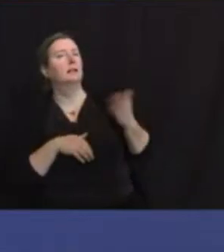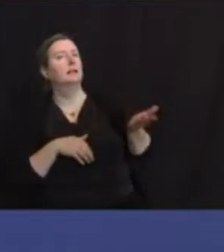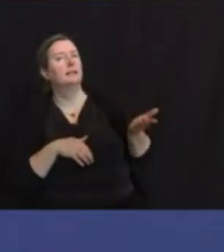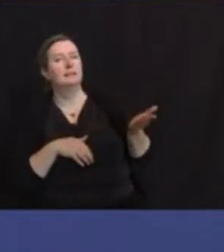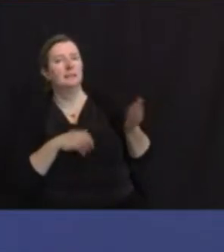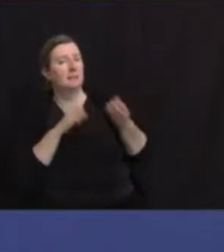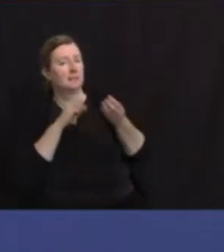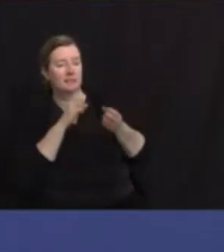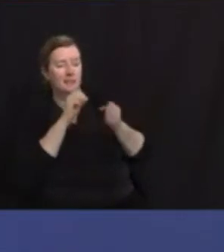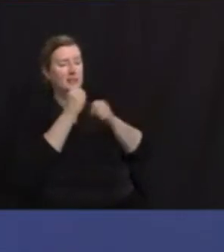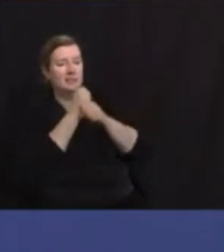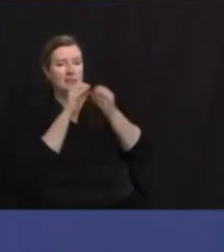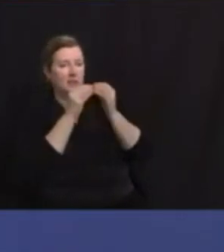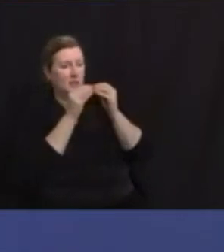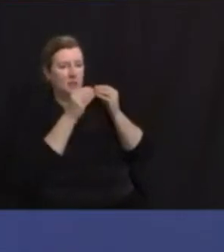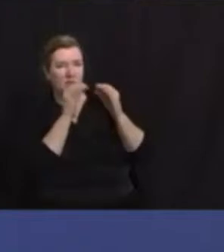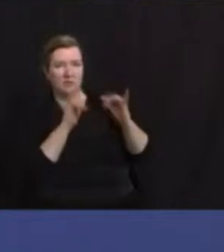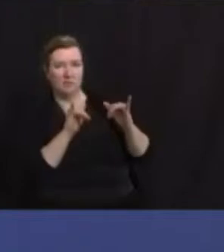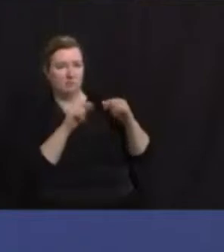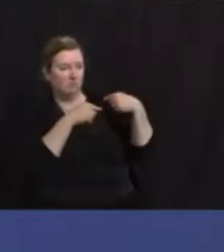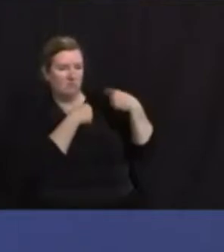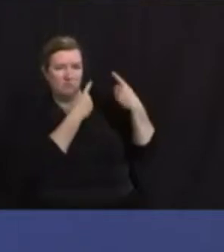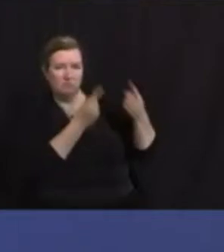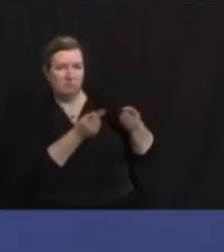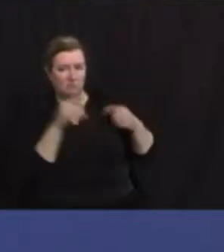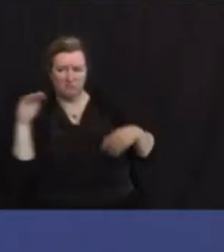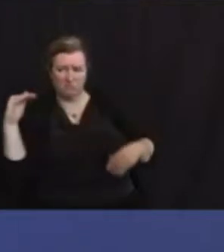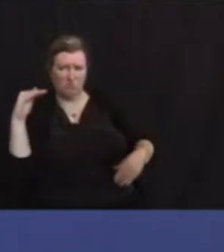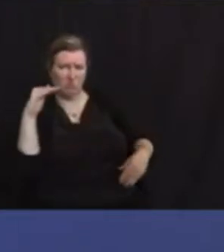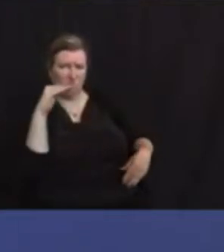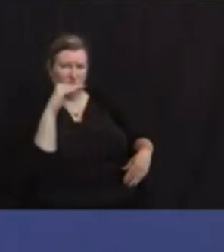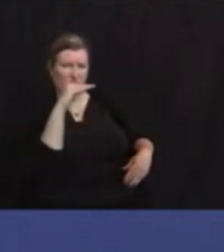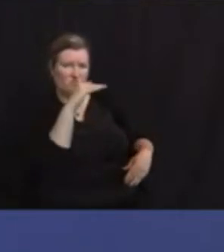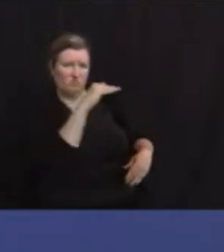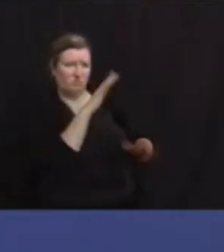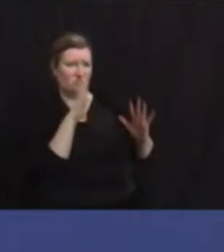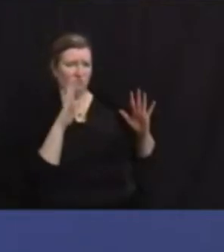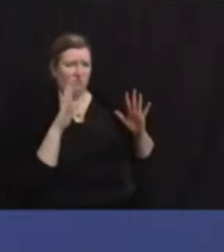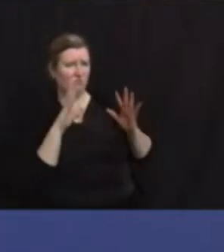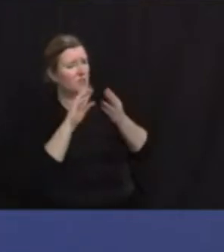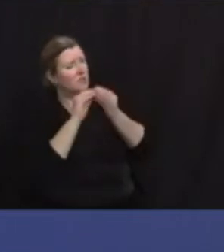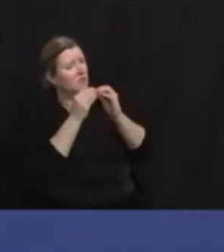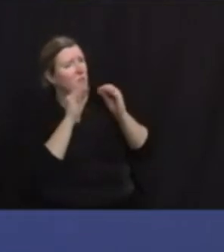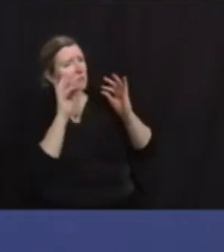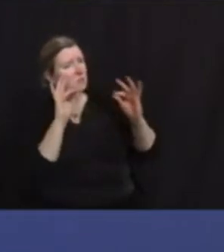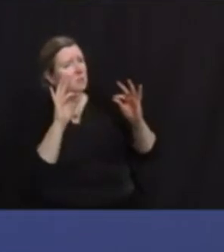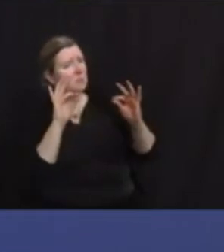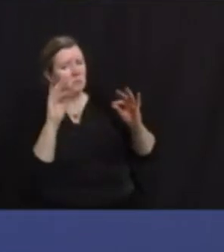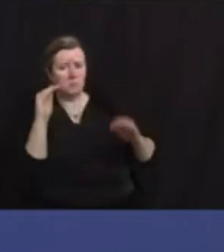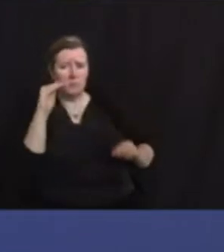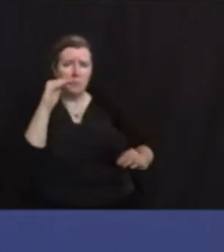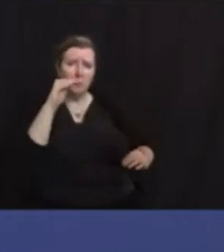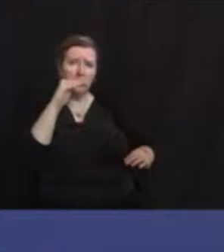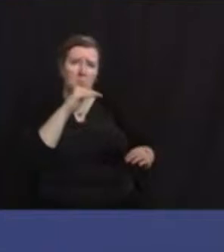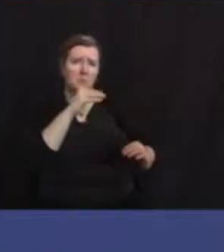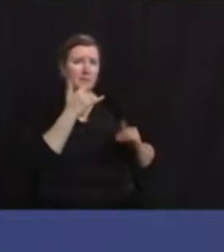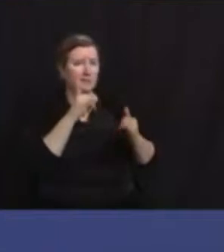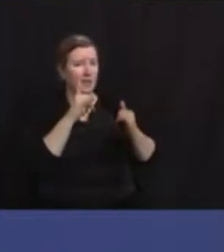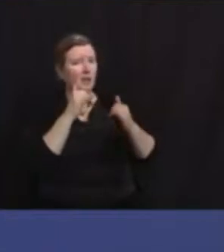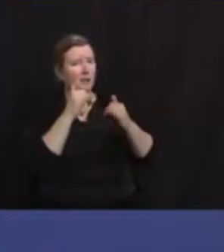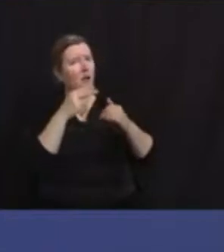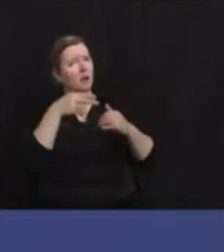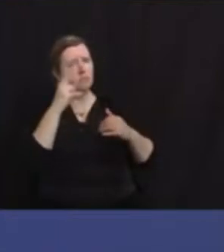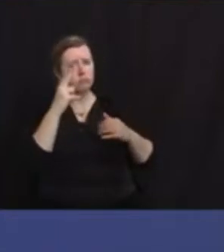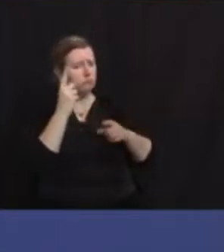numbers have gone in the right direction, some of them remain higher than we would like. But rate of transmission is below 1, and it